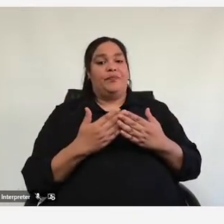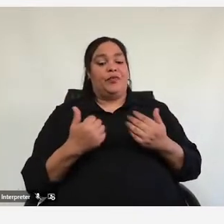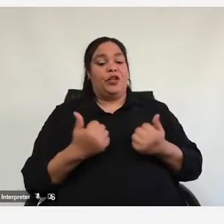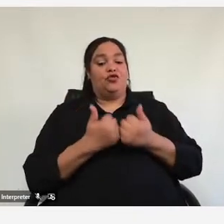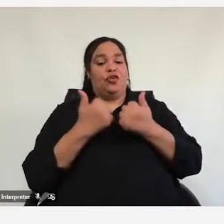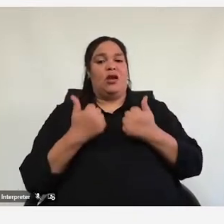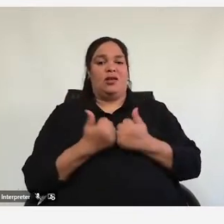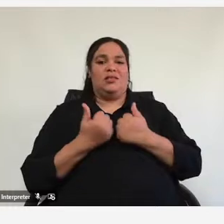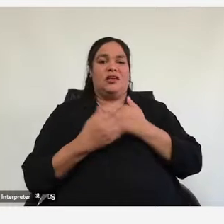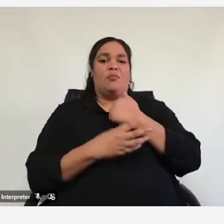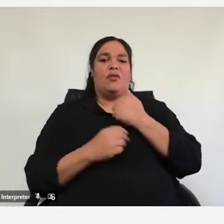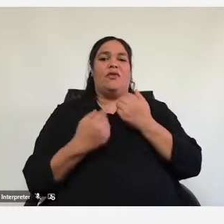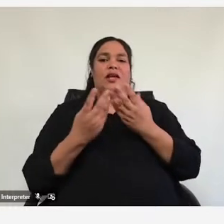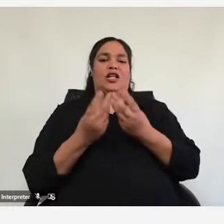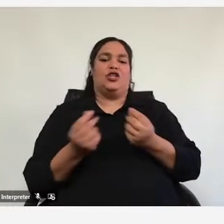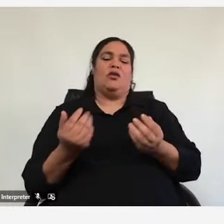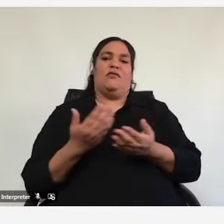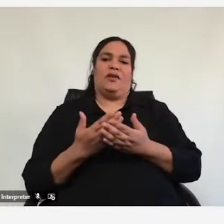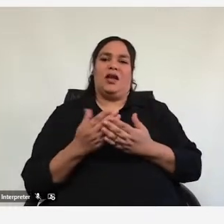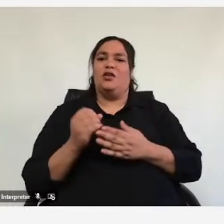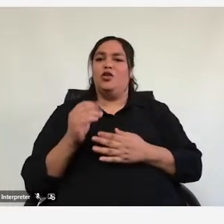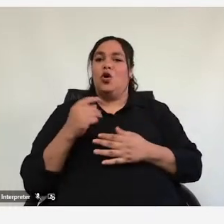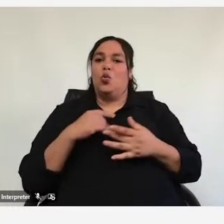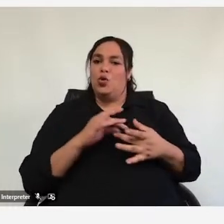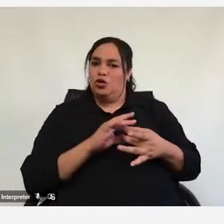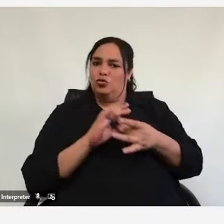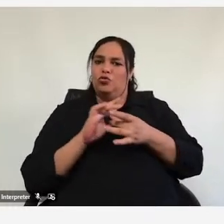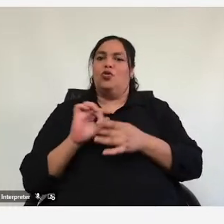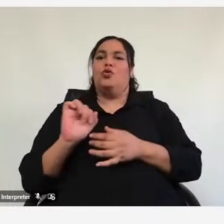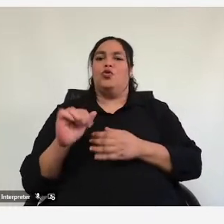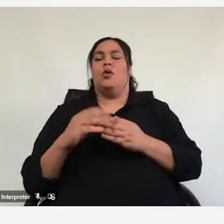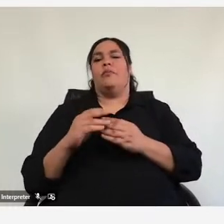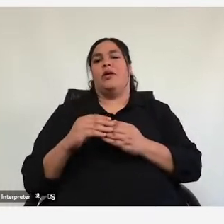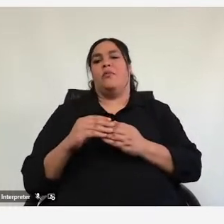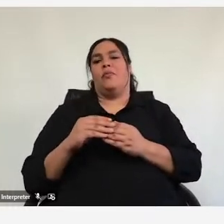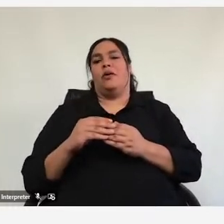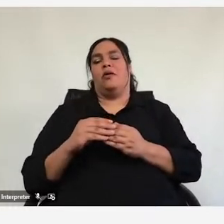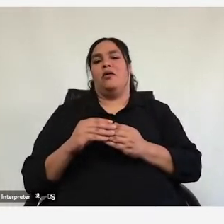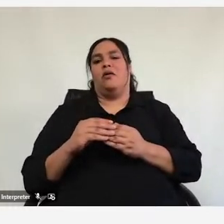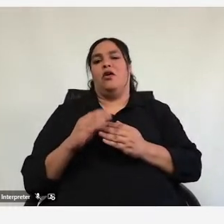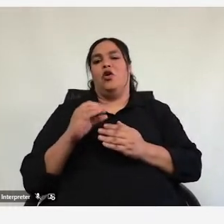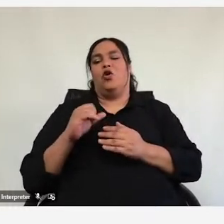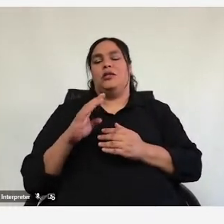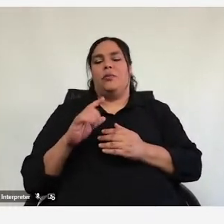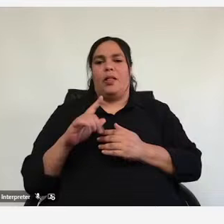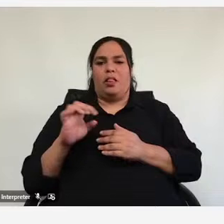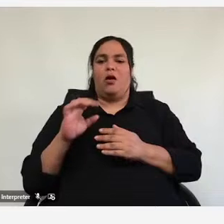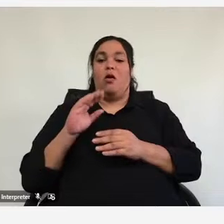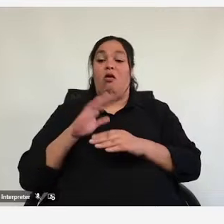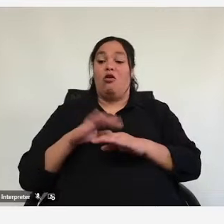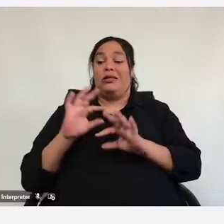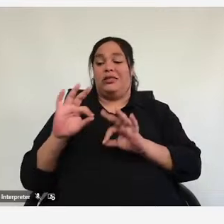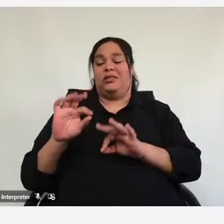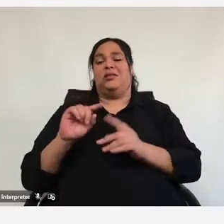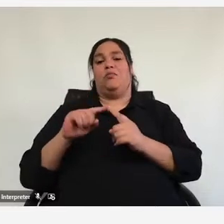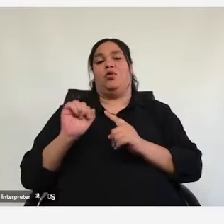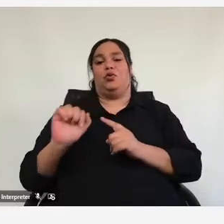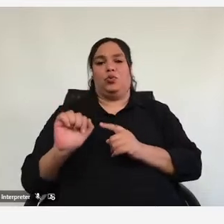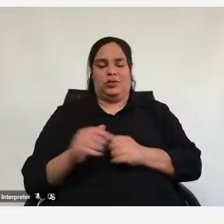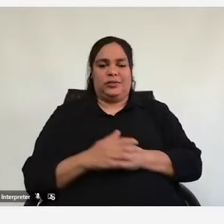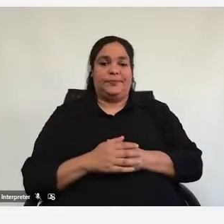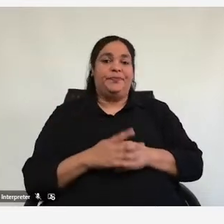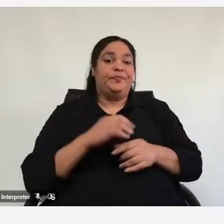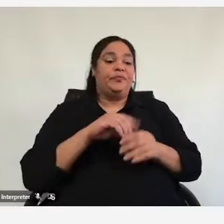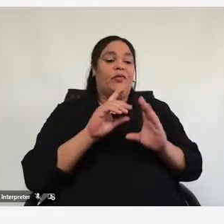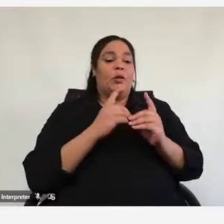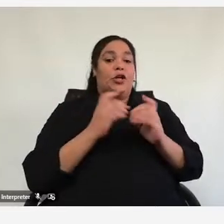of poverty can be resolved. So we join you, Member Constable, on that one. In the Department